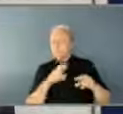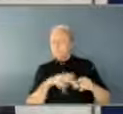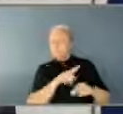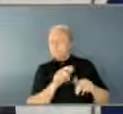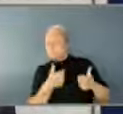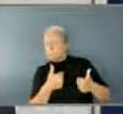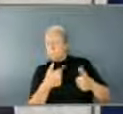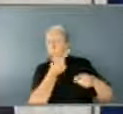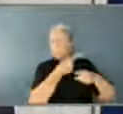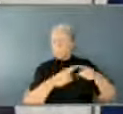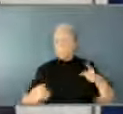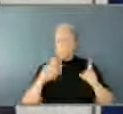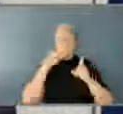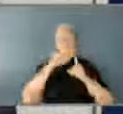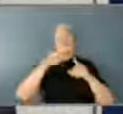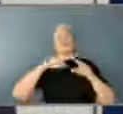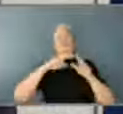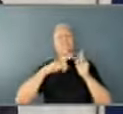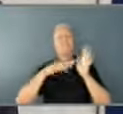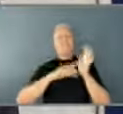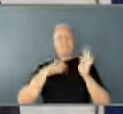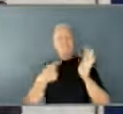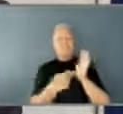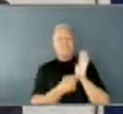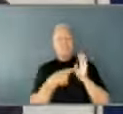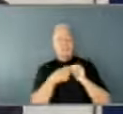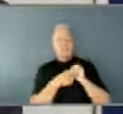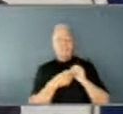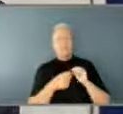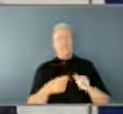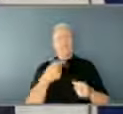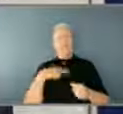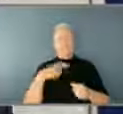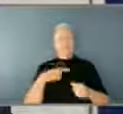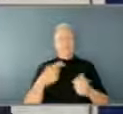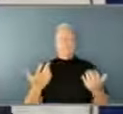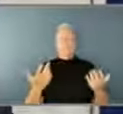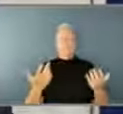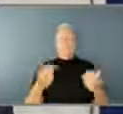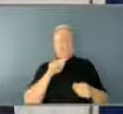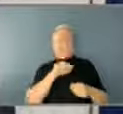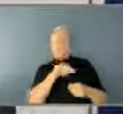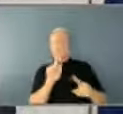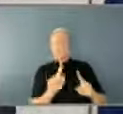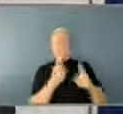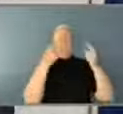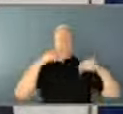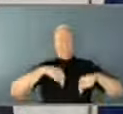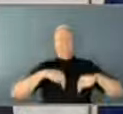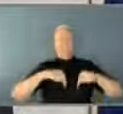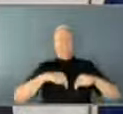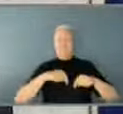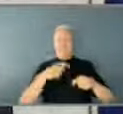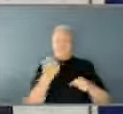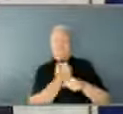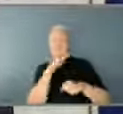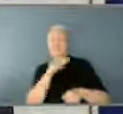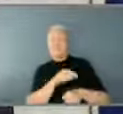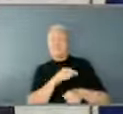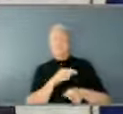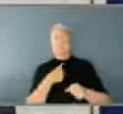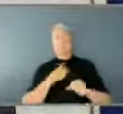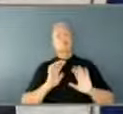Pfizer, because it's an mRNA vaccine, because the world has never had an mRNA vaccine. And we did that. We did that quietly,